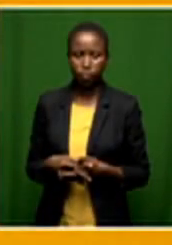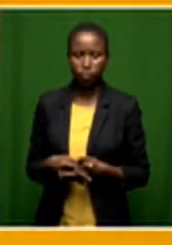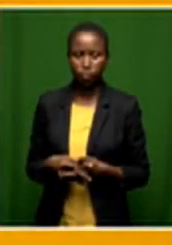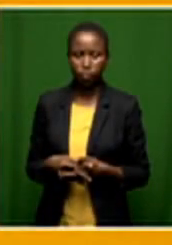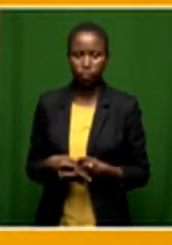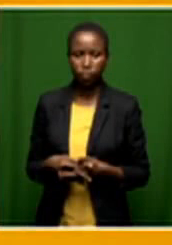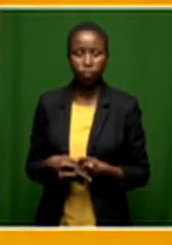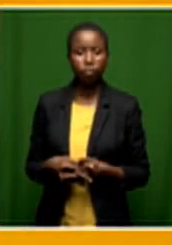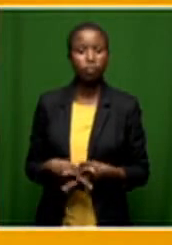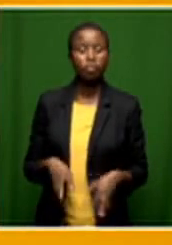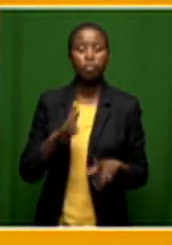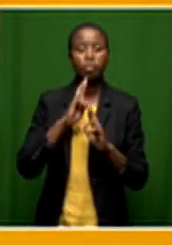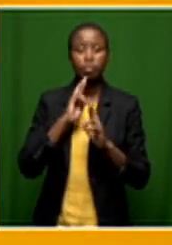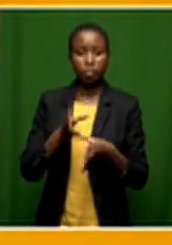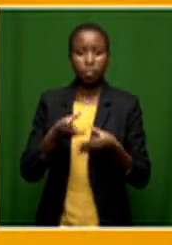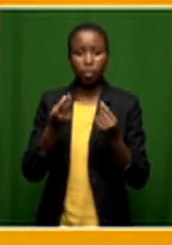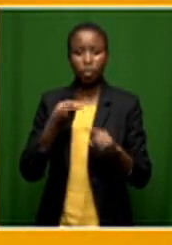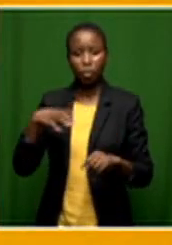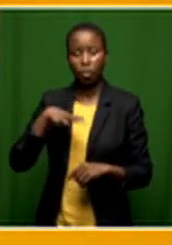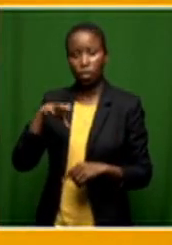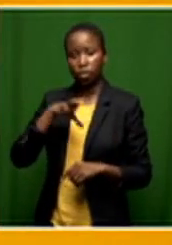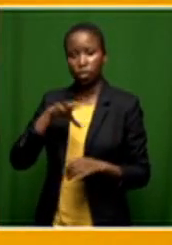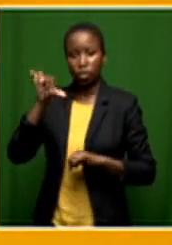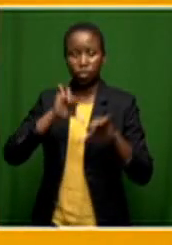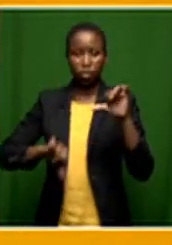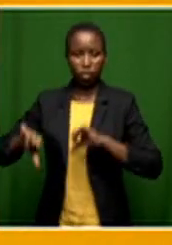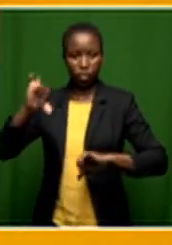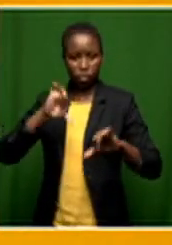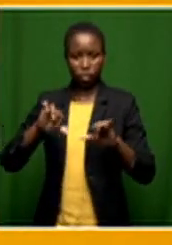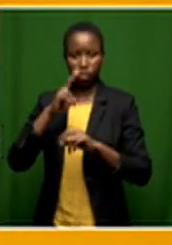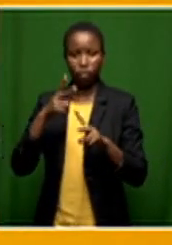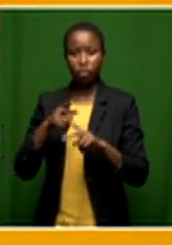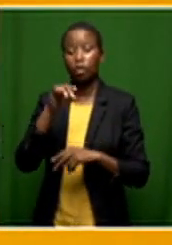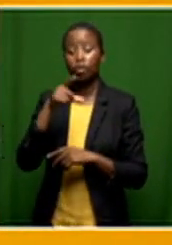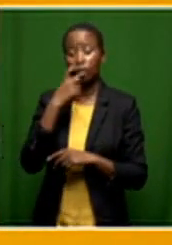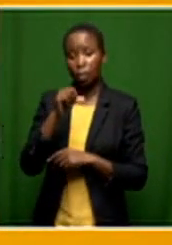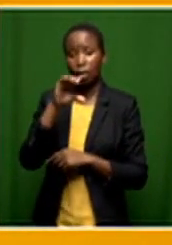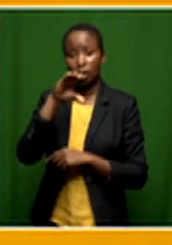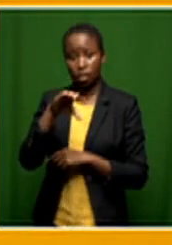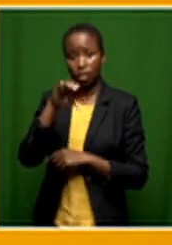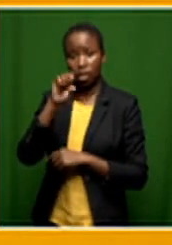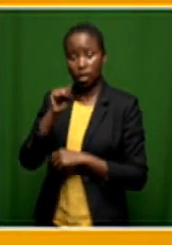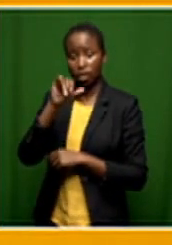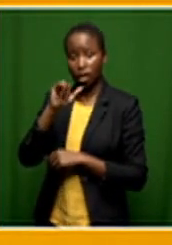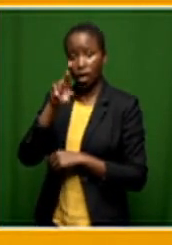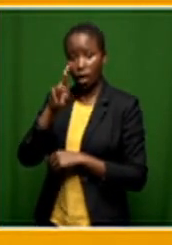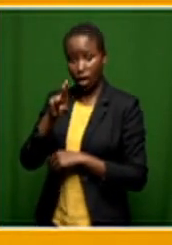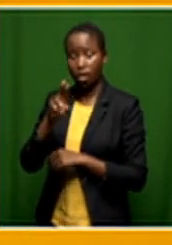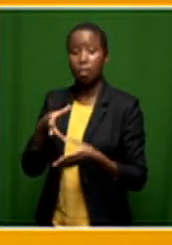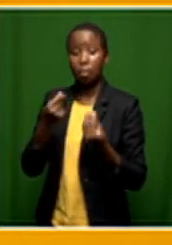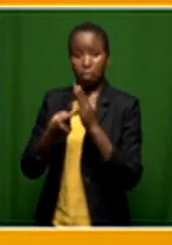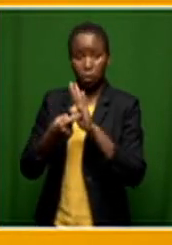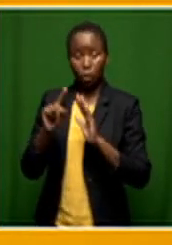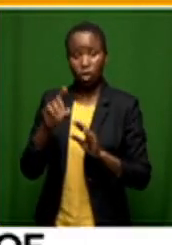Now, a report released by the Council for Scientific and Industrial Research, or the CSIR, revealed that South Africa experienced